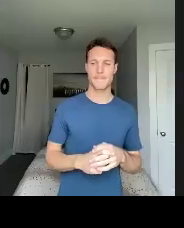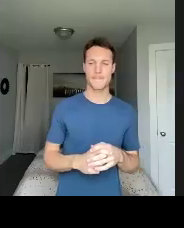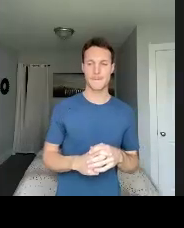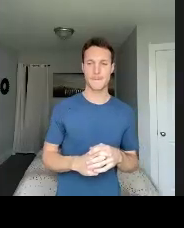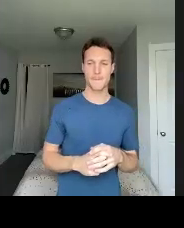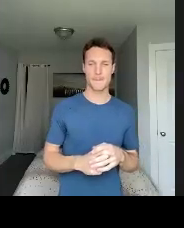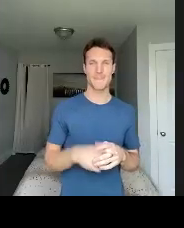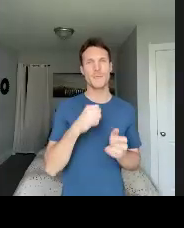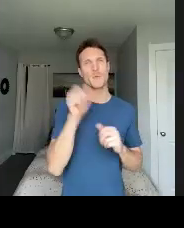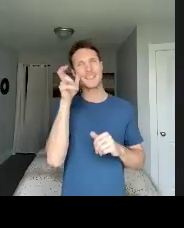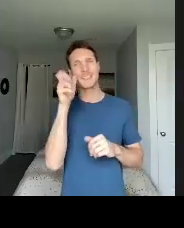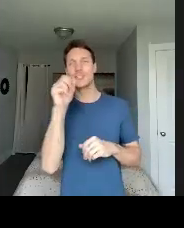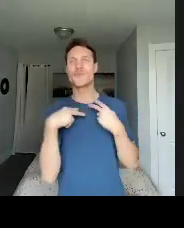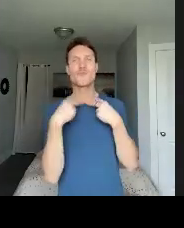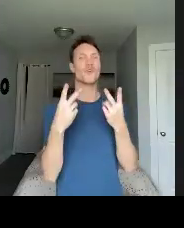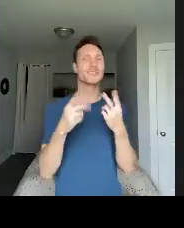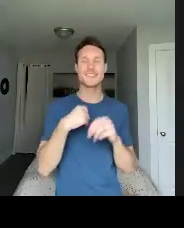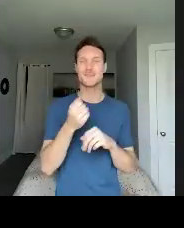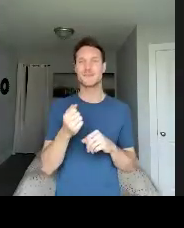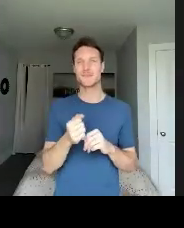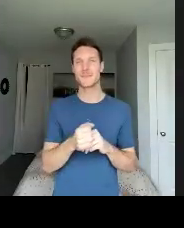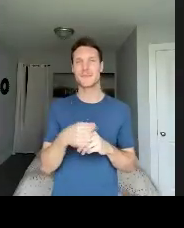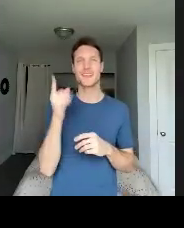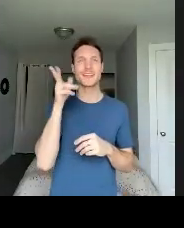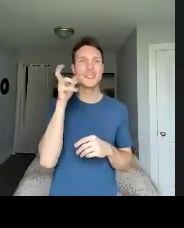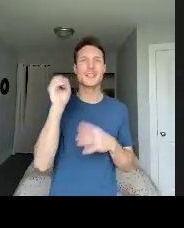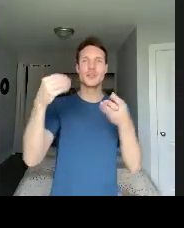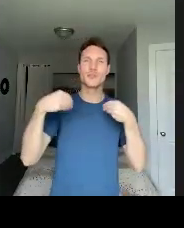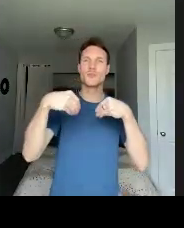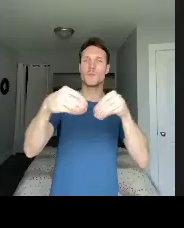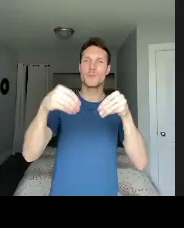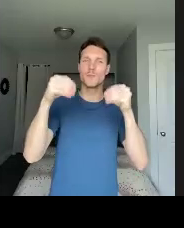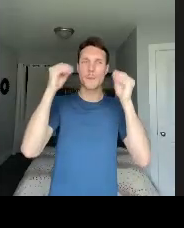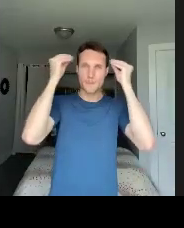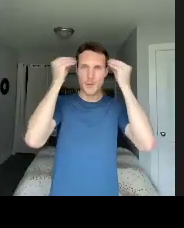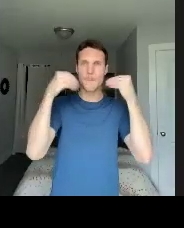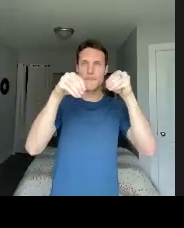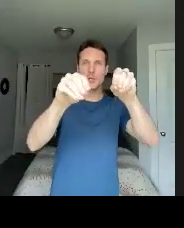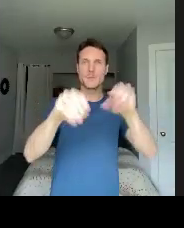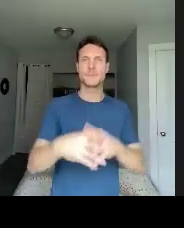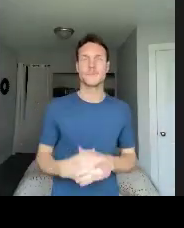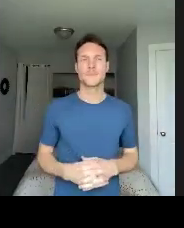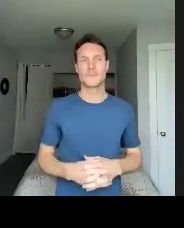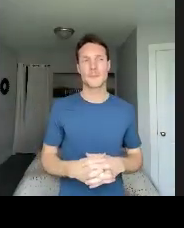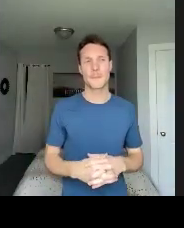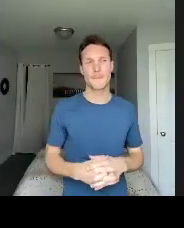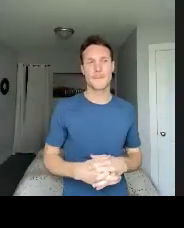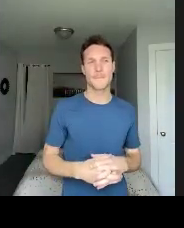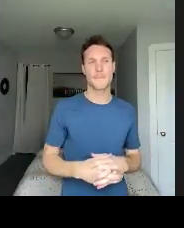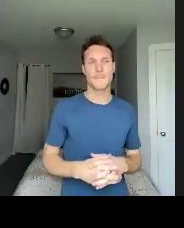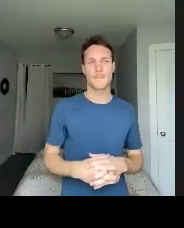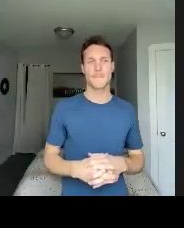voices and your input for maybe adjustments or adaptations to the